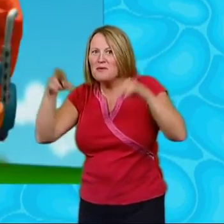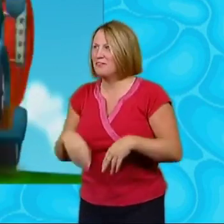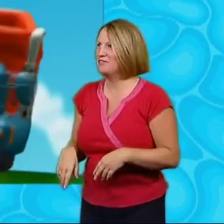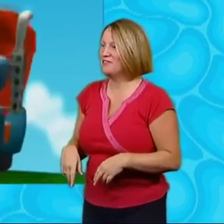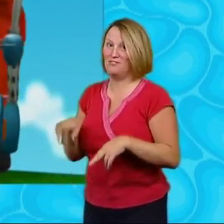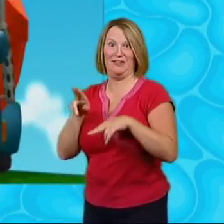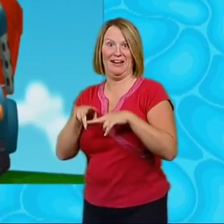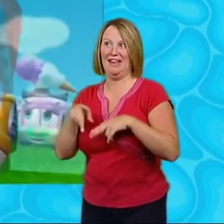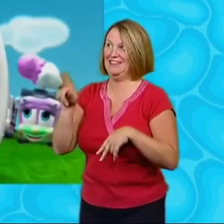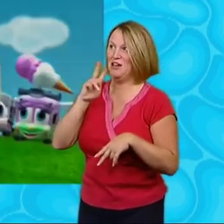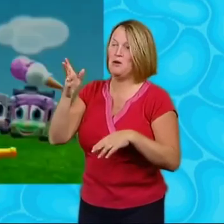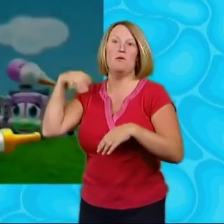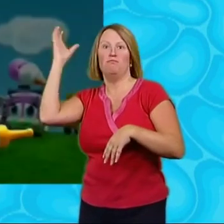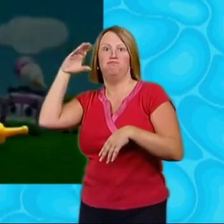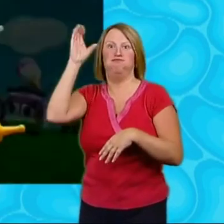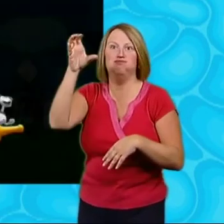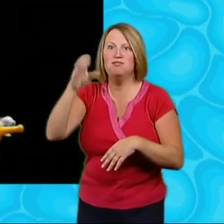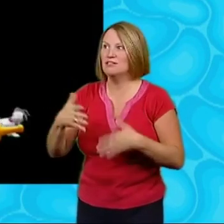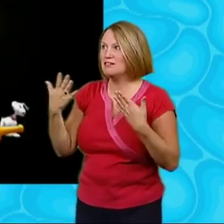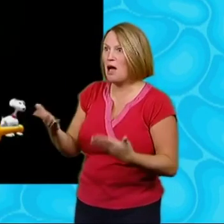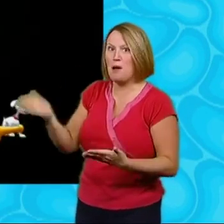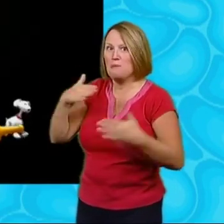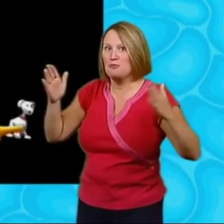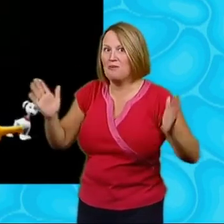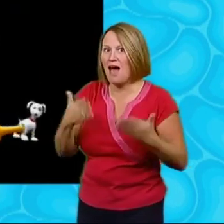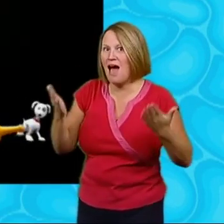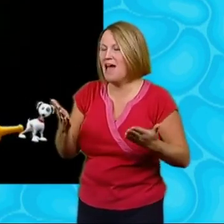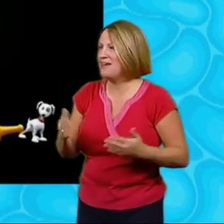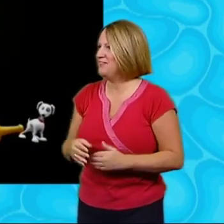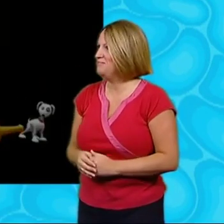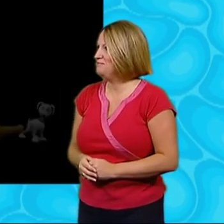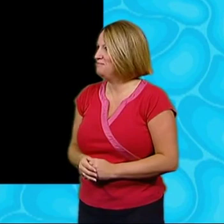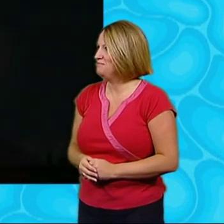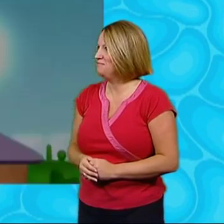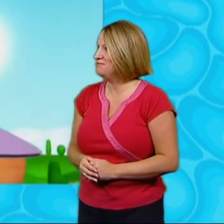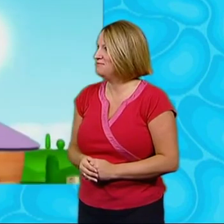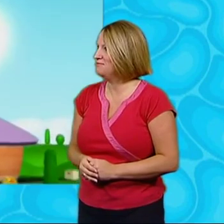Finley the fire engine, here comes Finley, it's time to play.